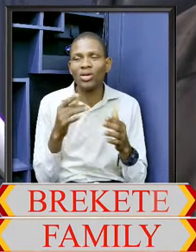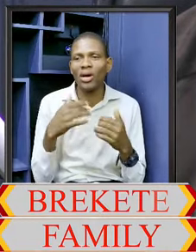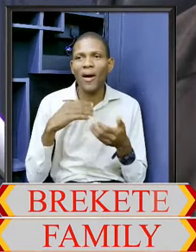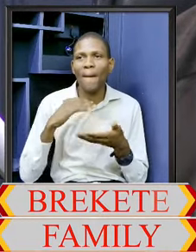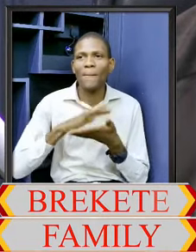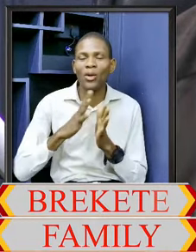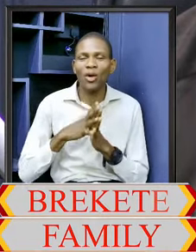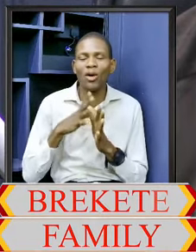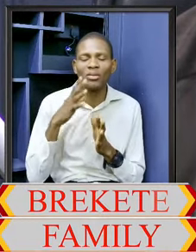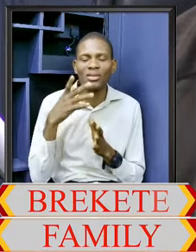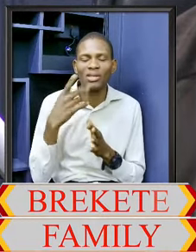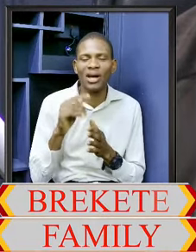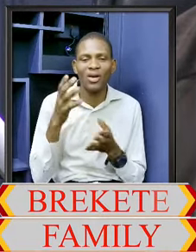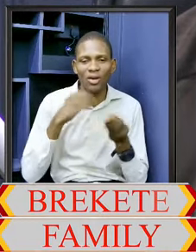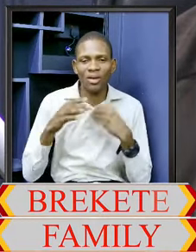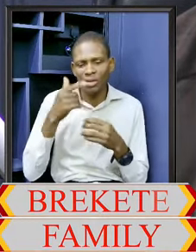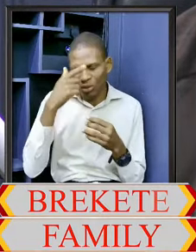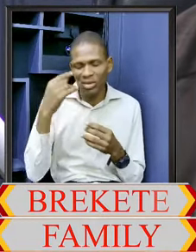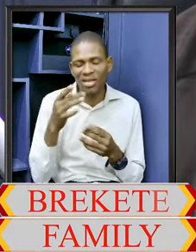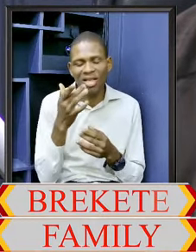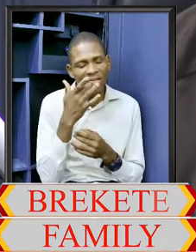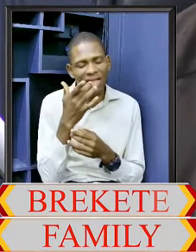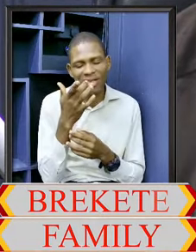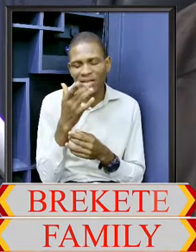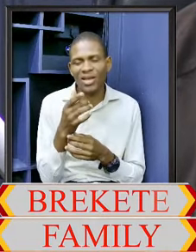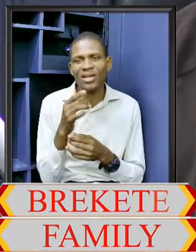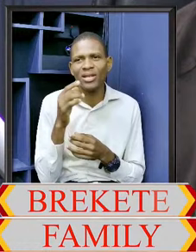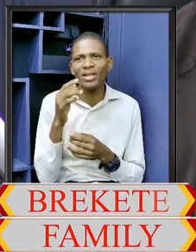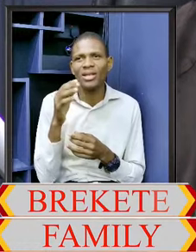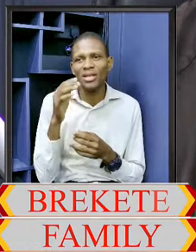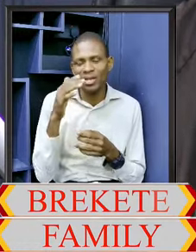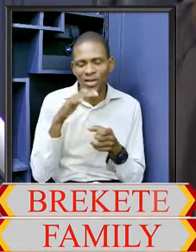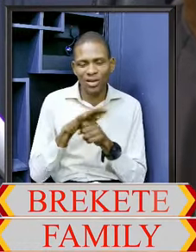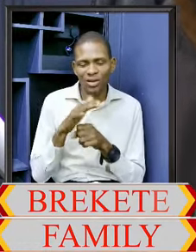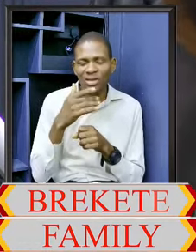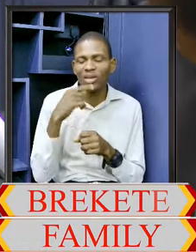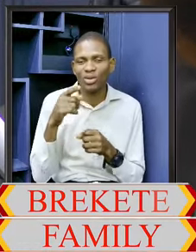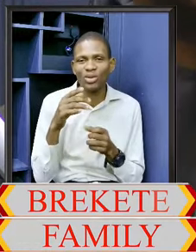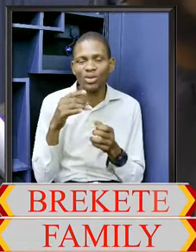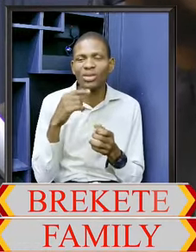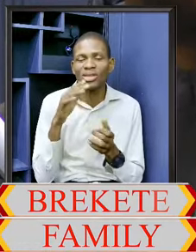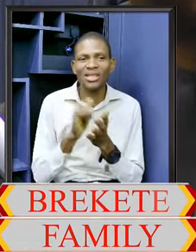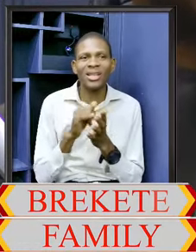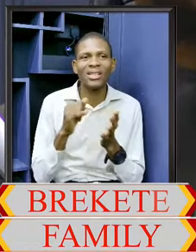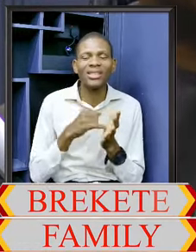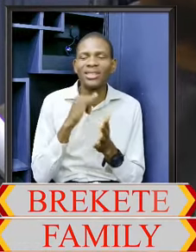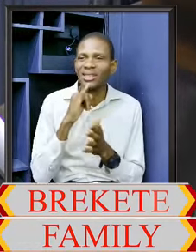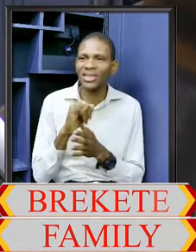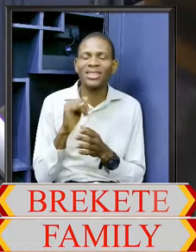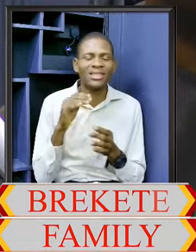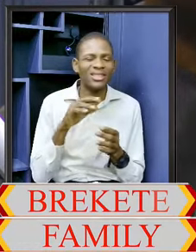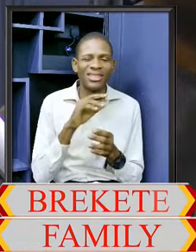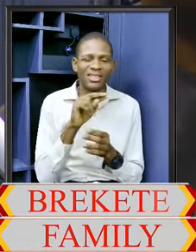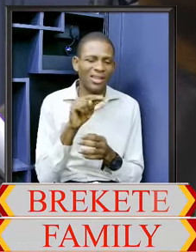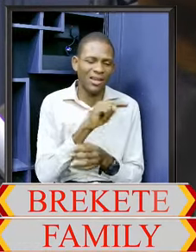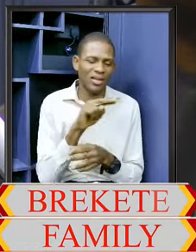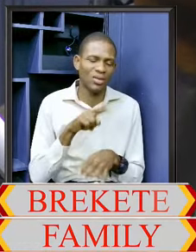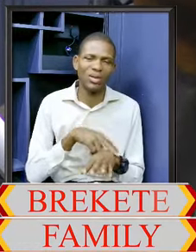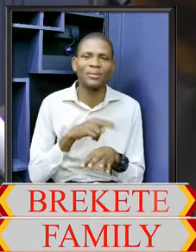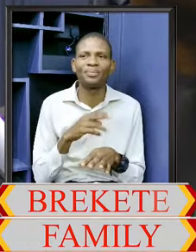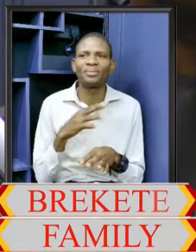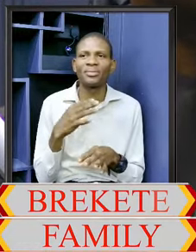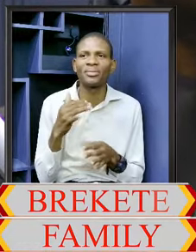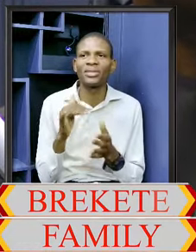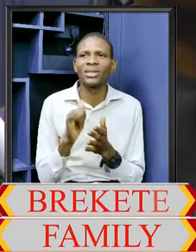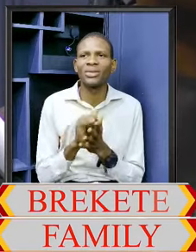customer. Because the test alone will tell you that this is natural. So that one now for the animal additive? That one now for the animal. Okay.